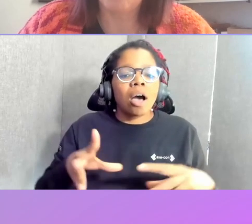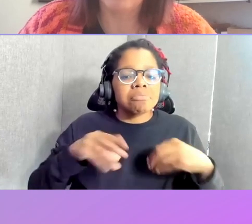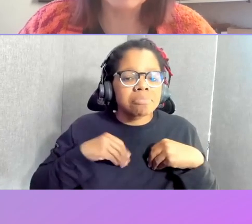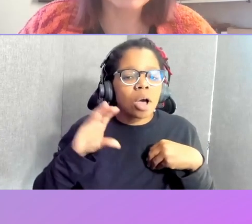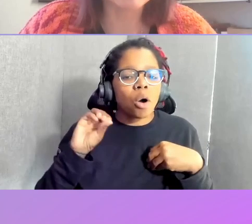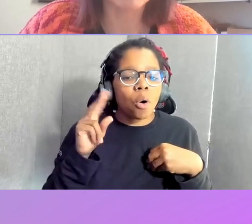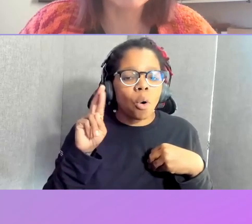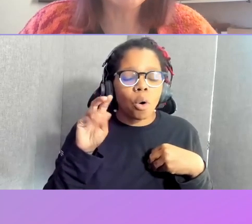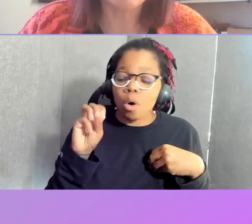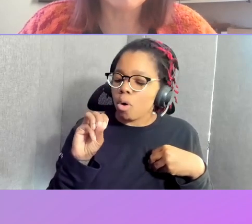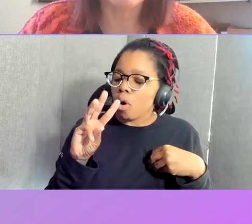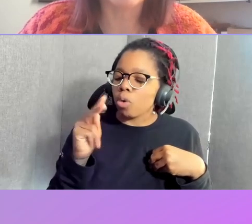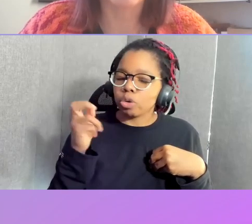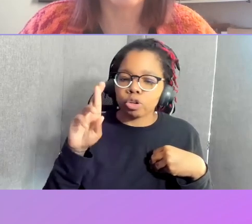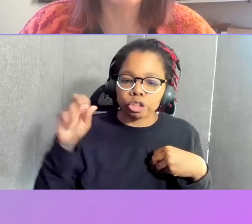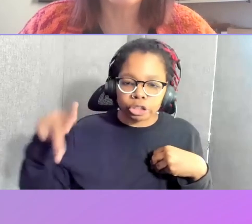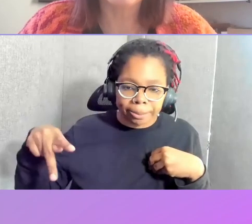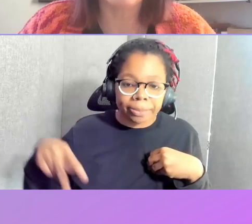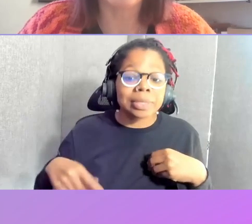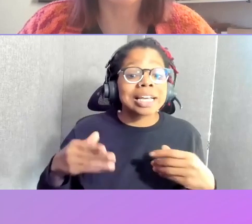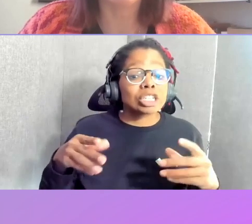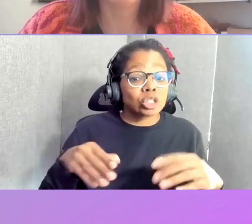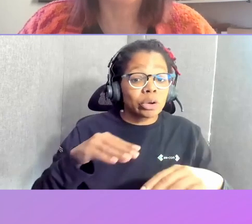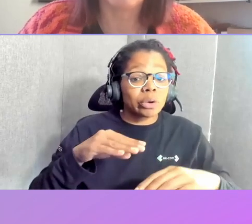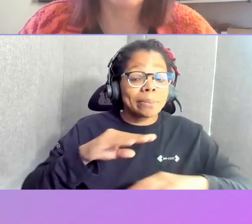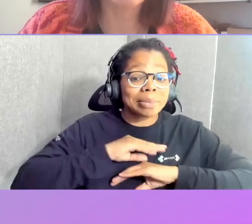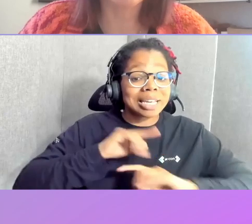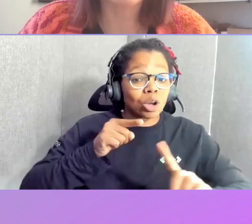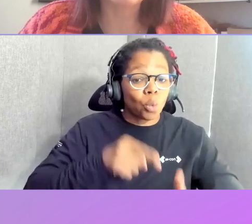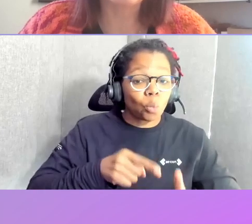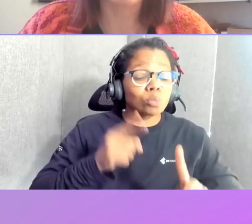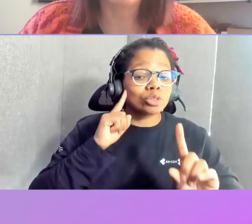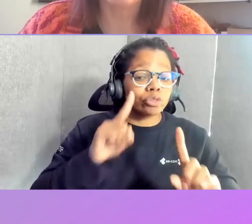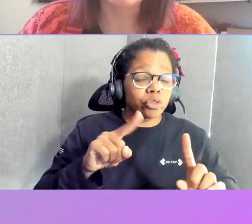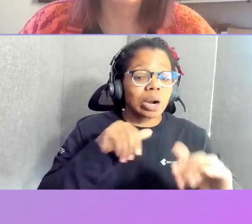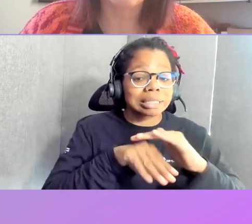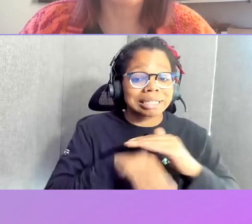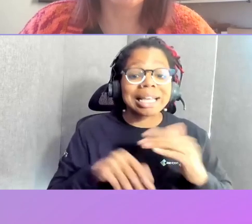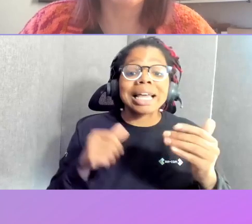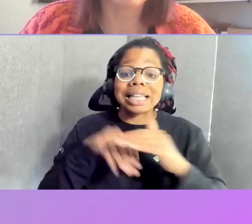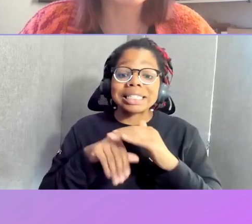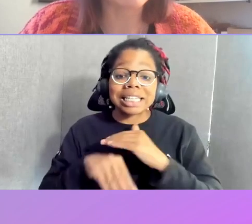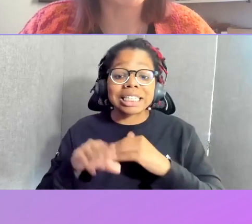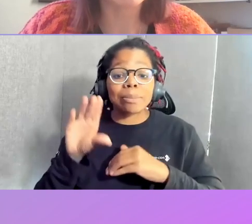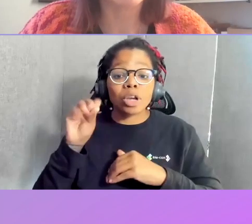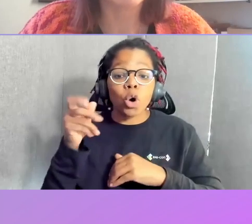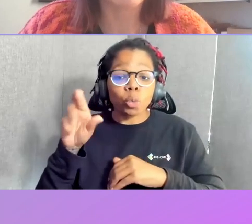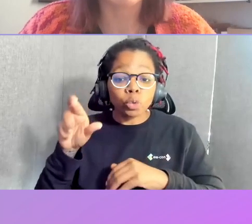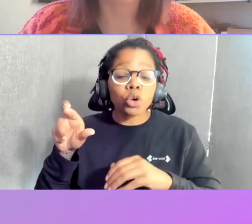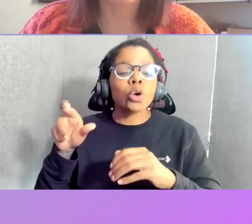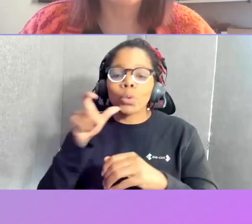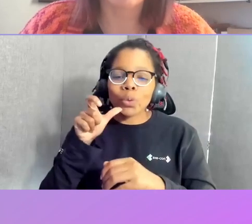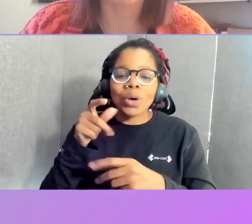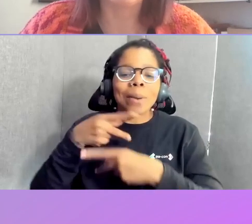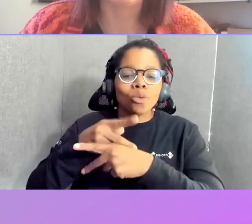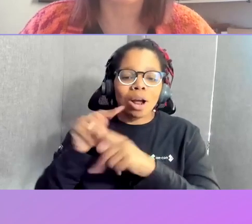both for accessibility, meeting those goals. At Adobe, the ownership for accessibility rests with our product teams. And